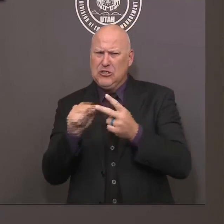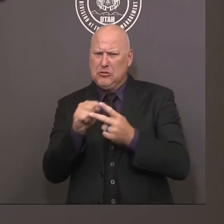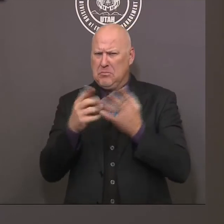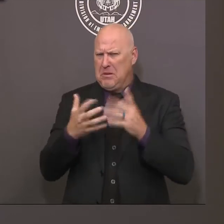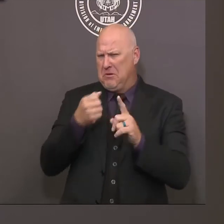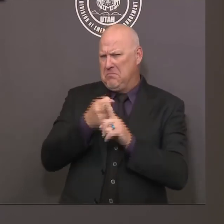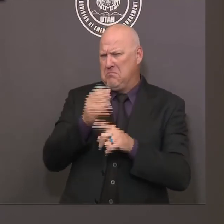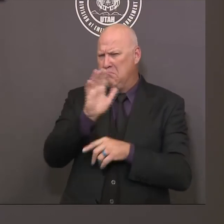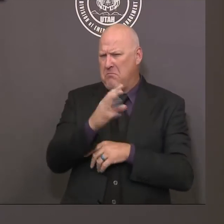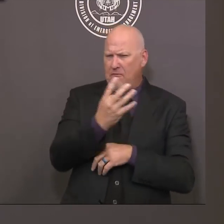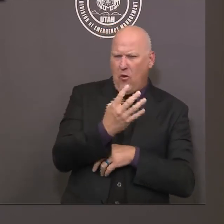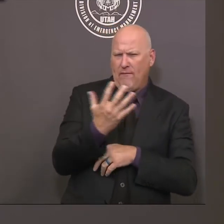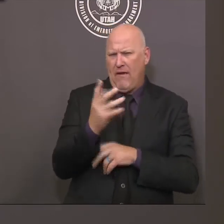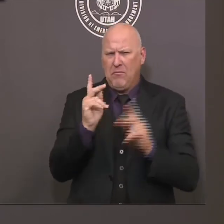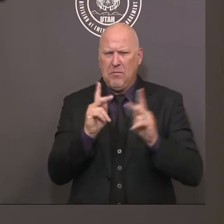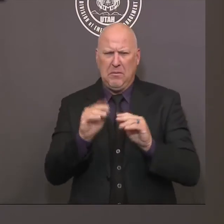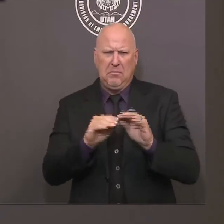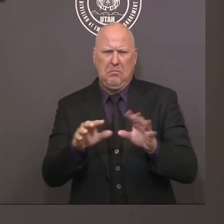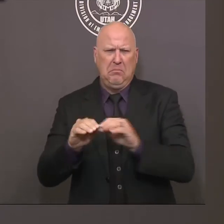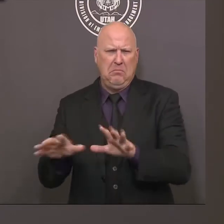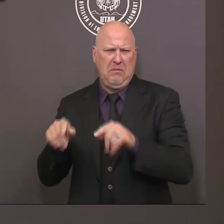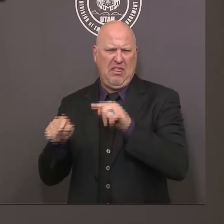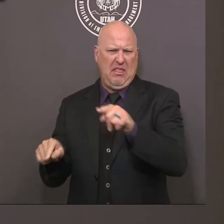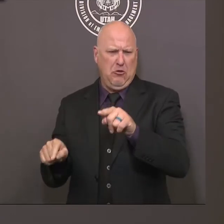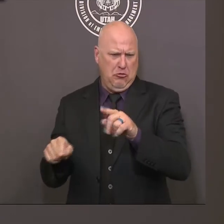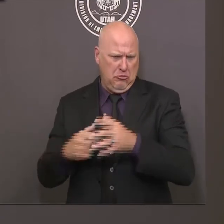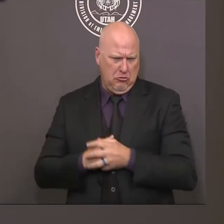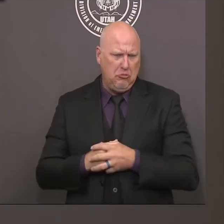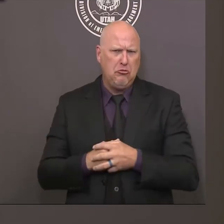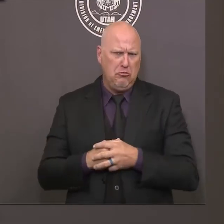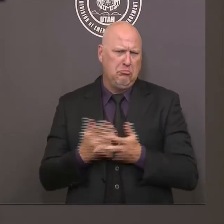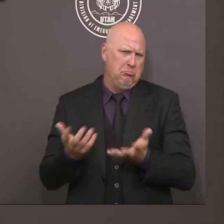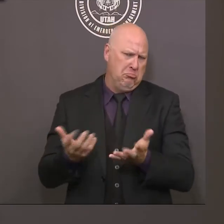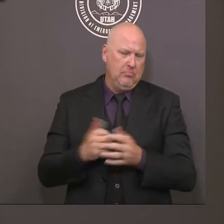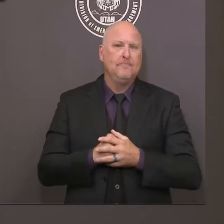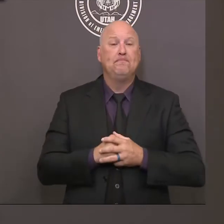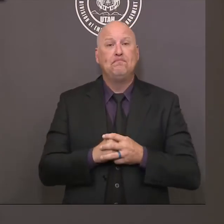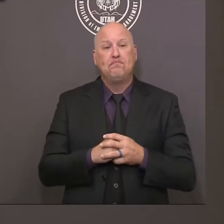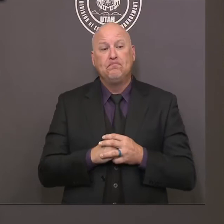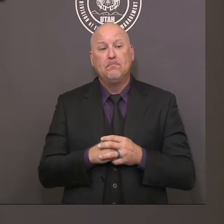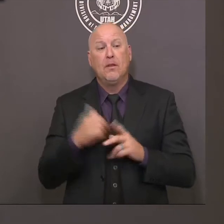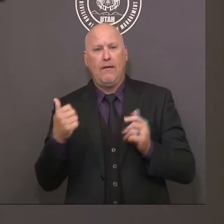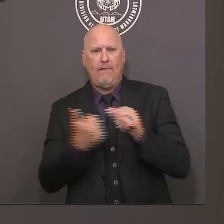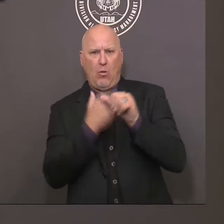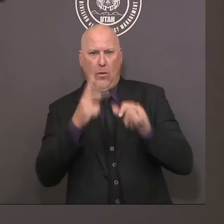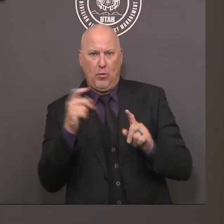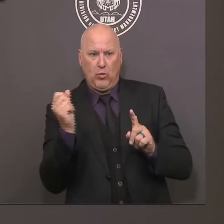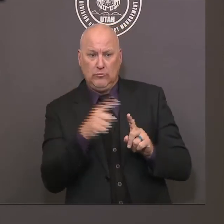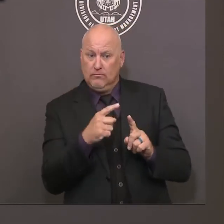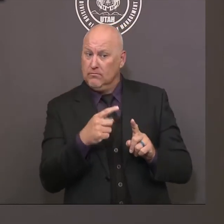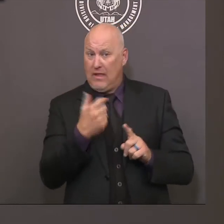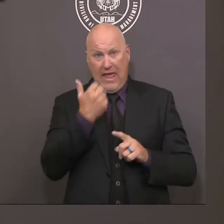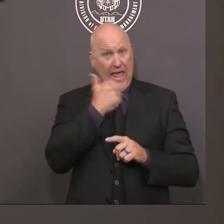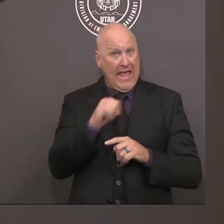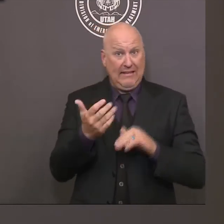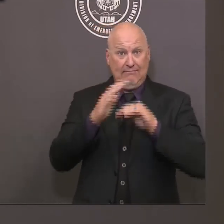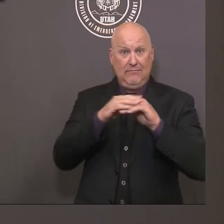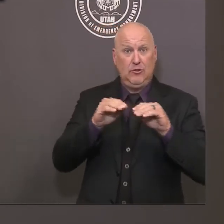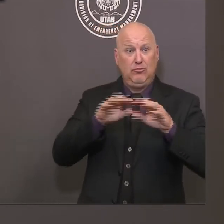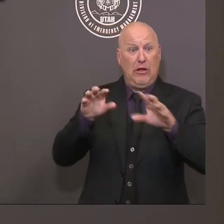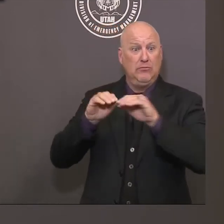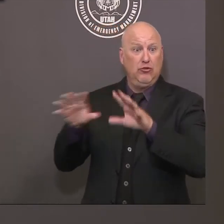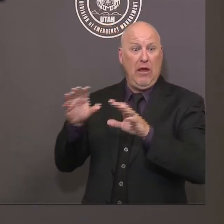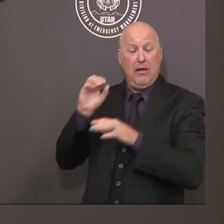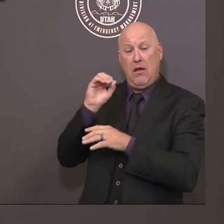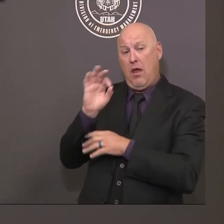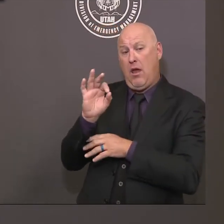steps to prevent additional spread. Do we know if there's been any additional spread in COVID cases up at JBS,